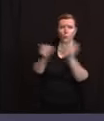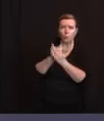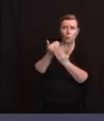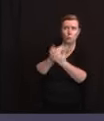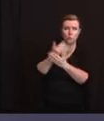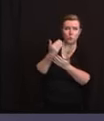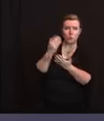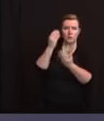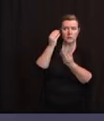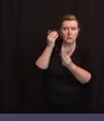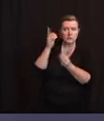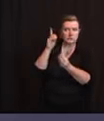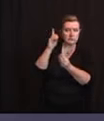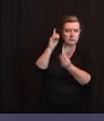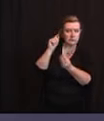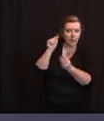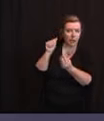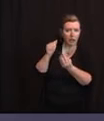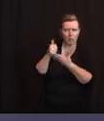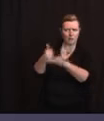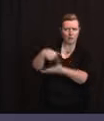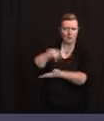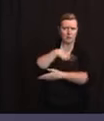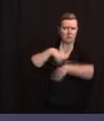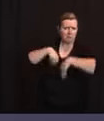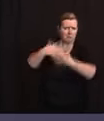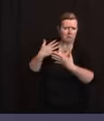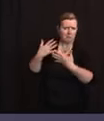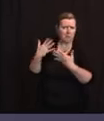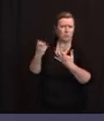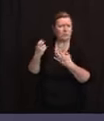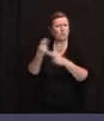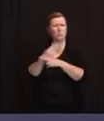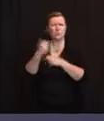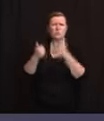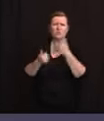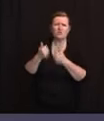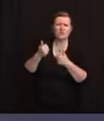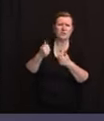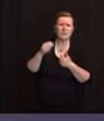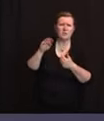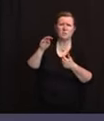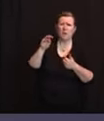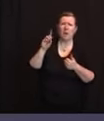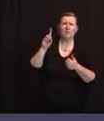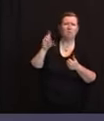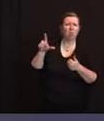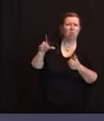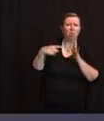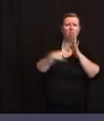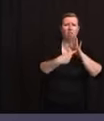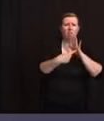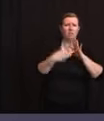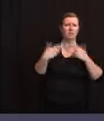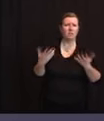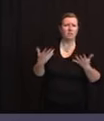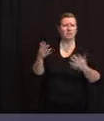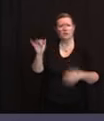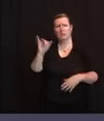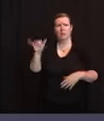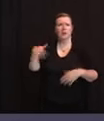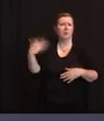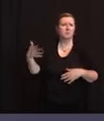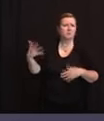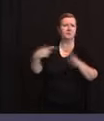Can you show us any specific model that is informing your decision making, and whether that being opening schools, opening gyms,